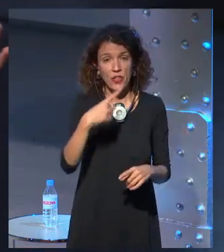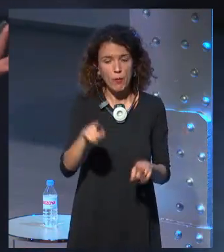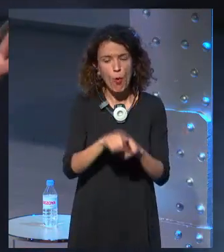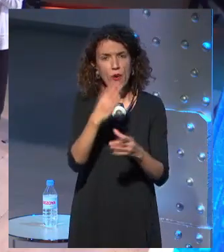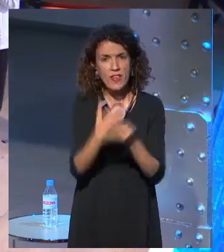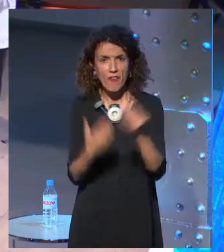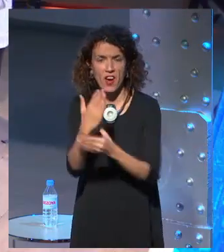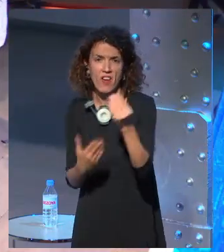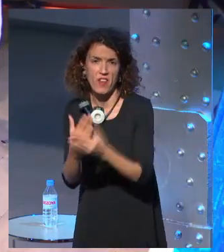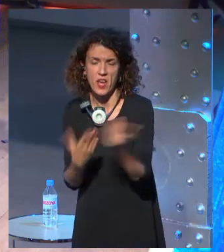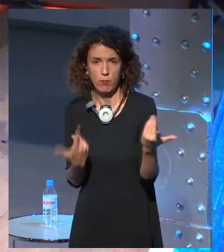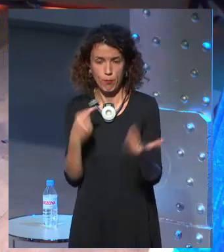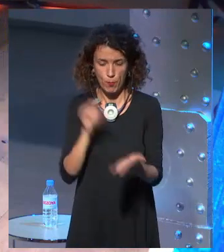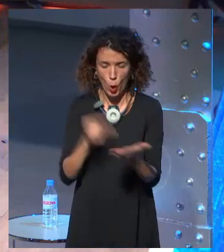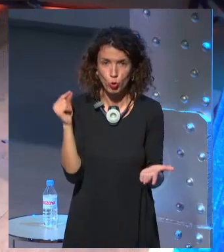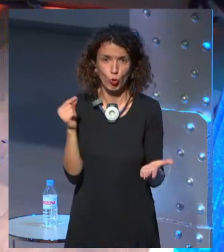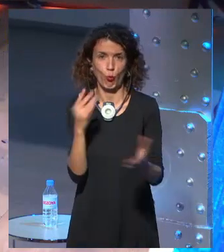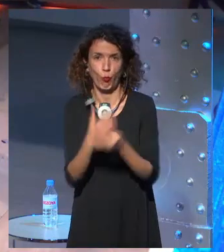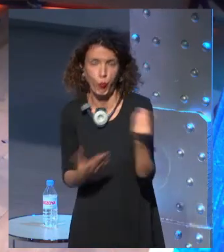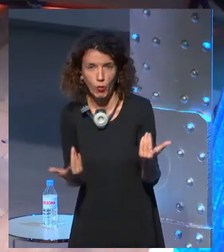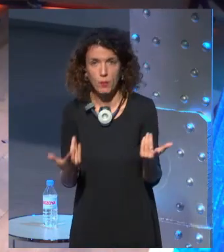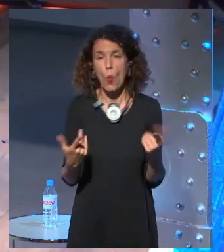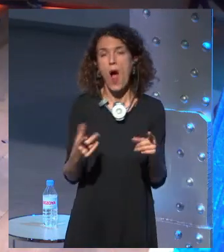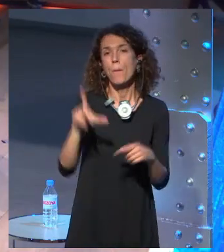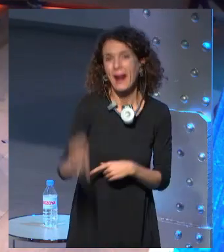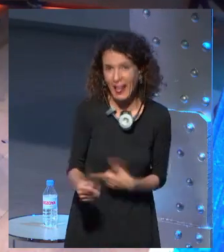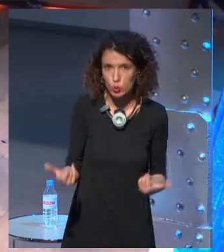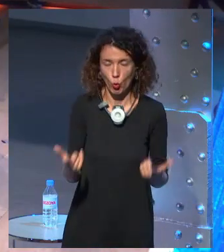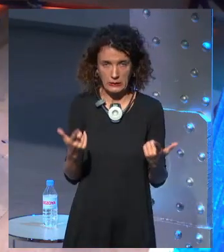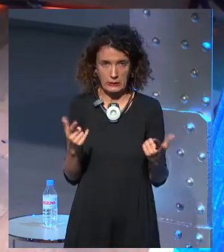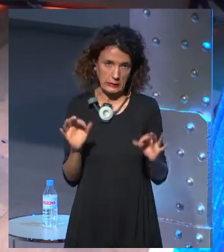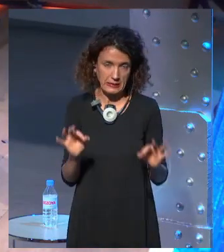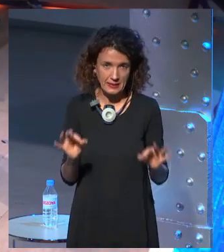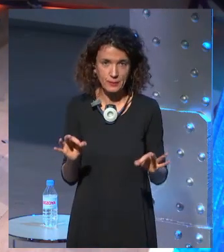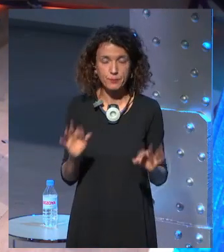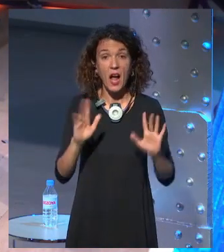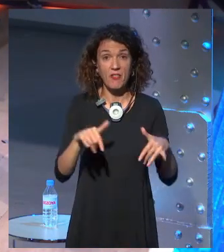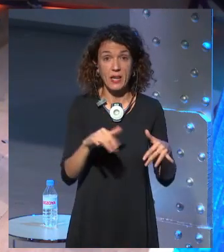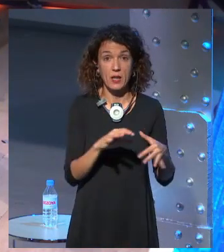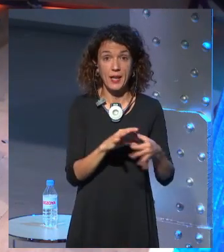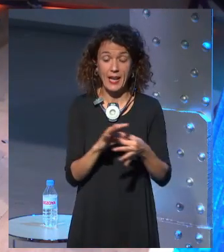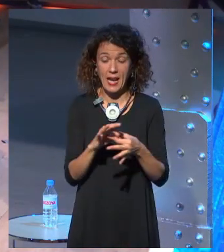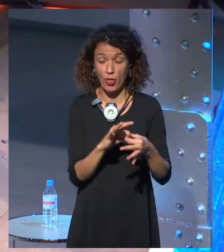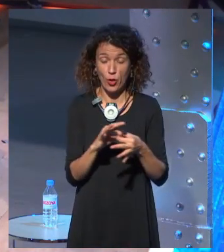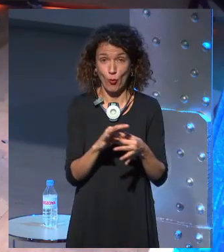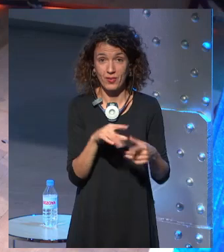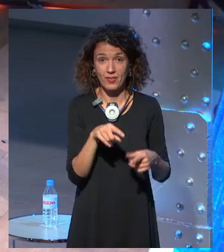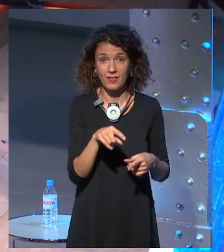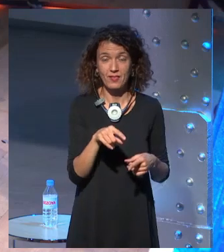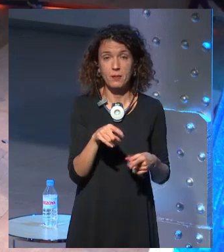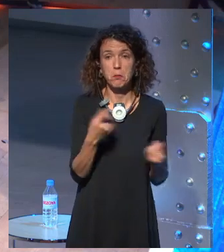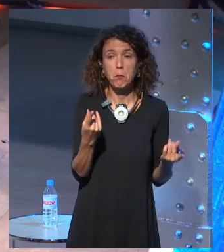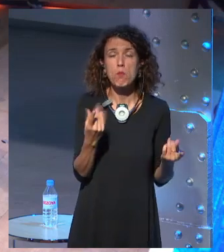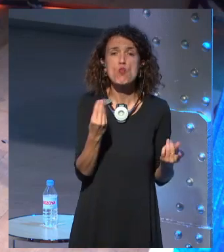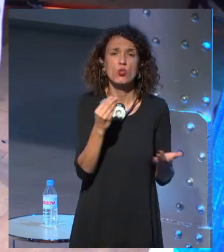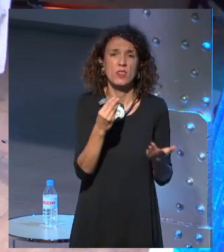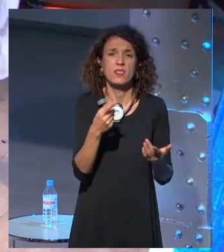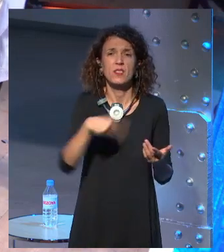culture. Lots of failure and inefficiency. Relationships. Who here hasn't had a failed